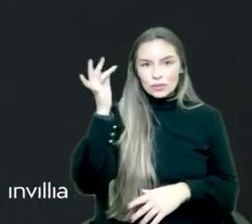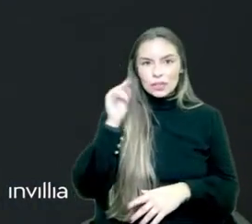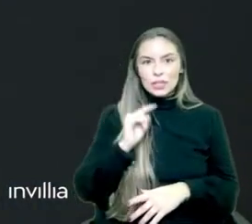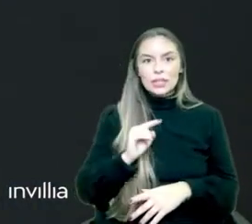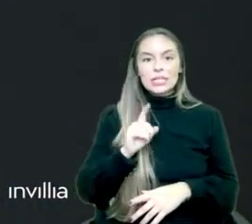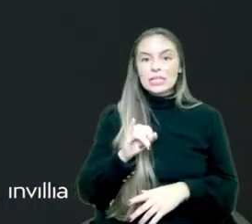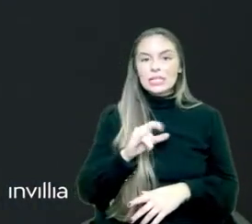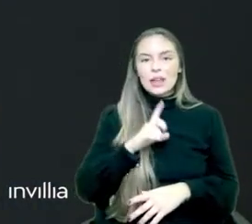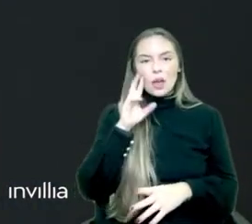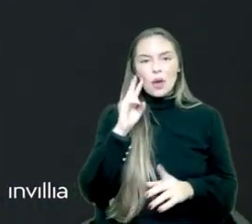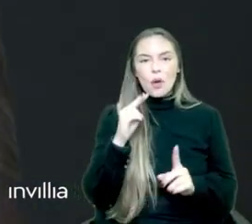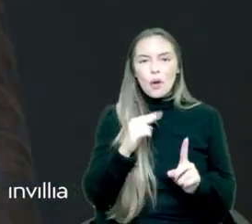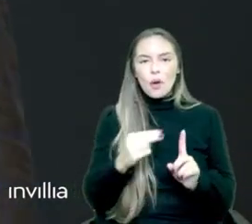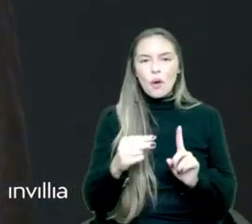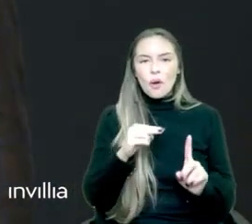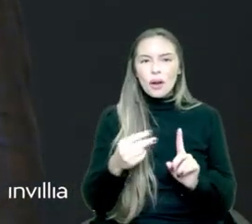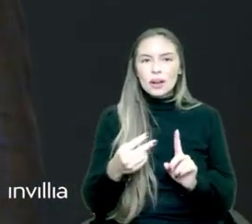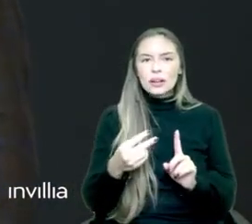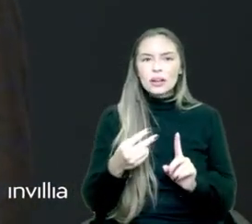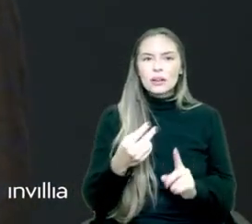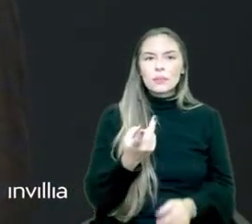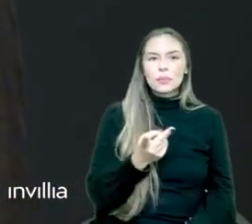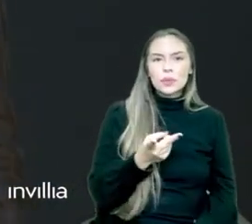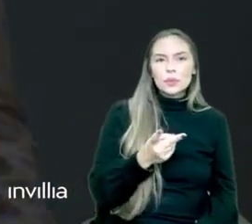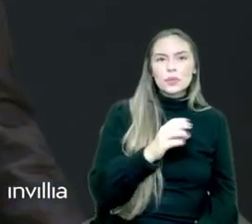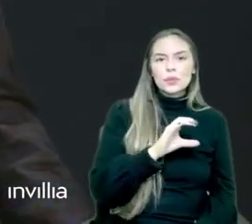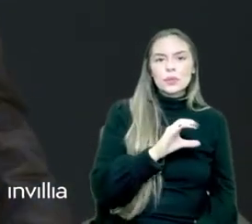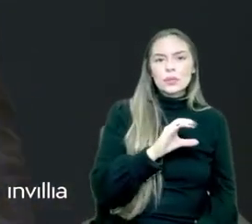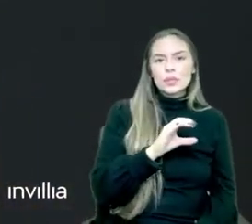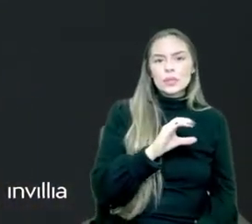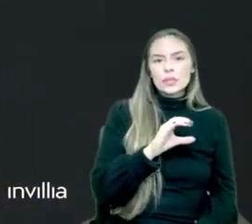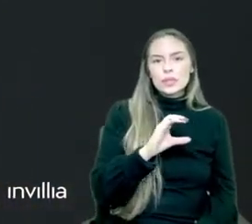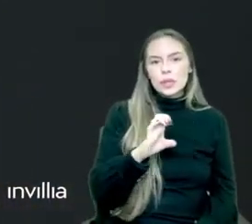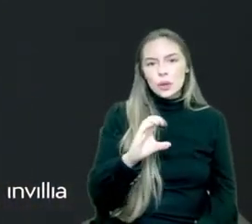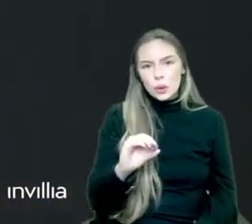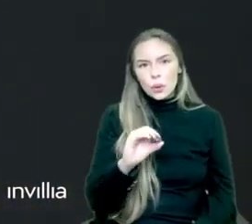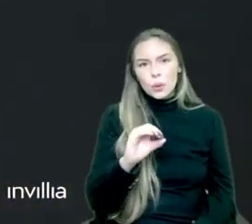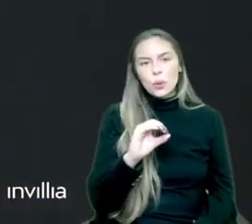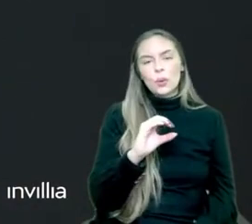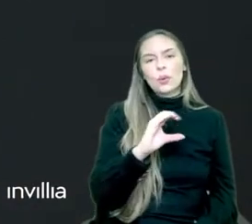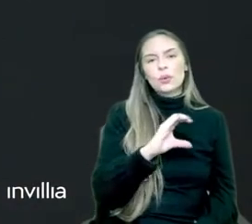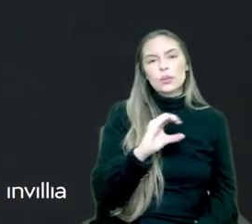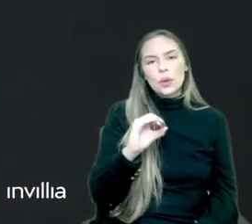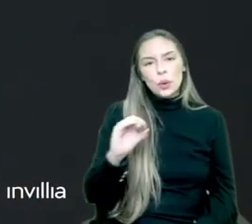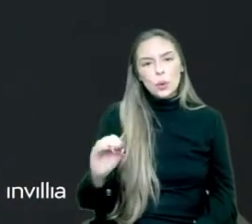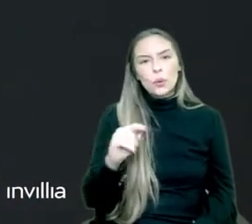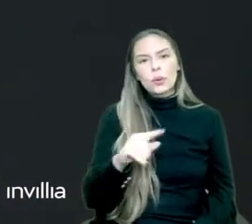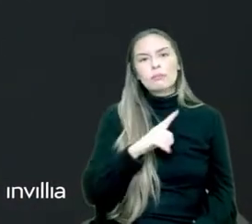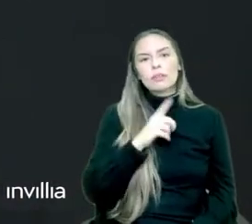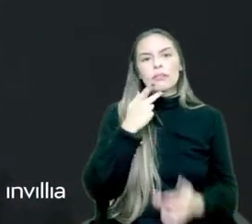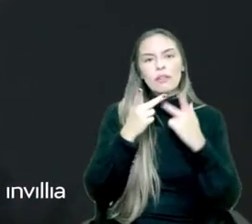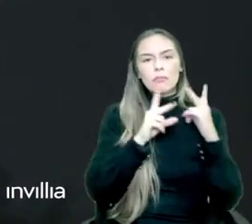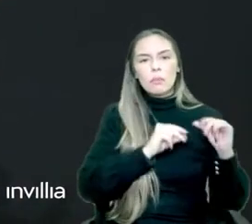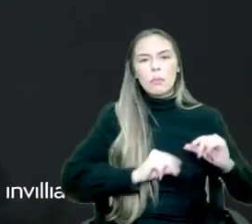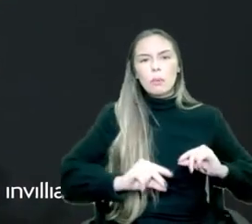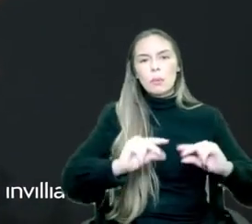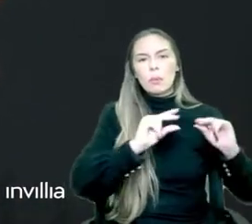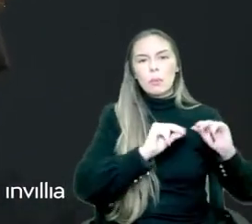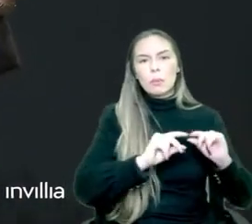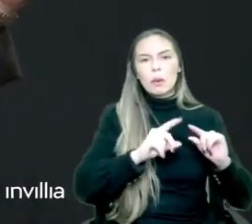CEOs, we have two CEOs, co-CEOs, and they're out and about talking a lot. And they will say within the